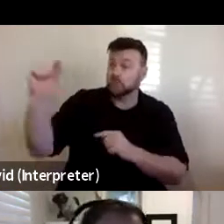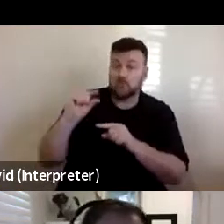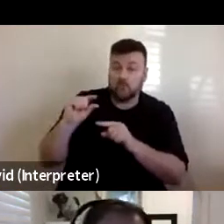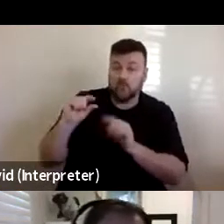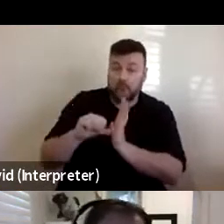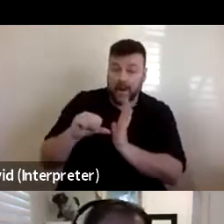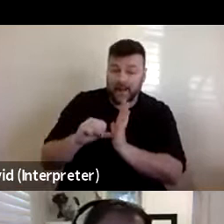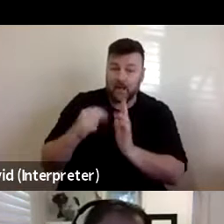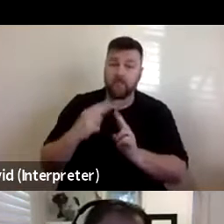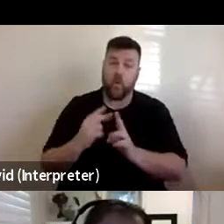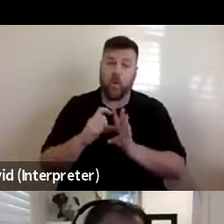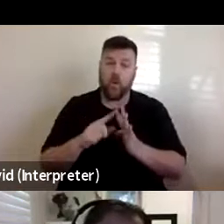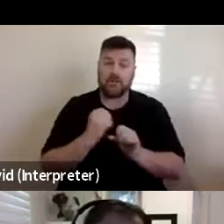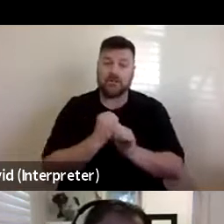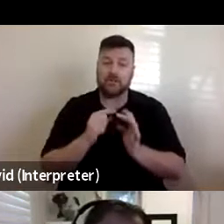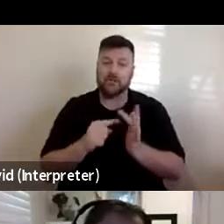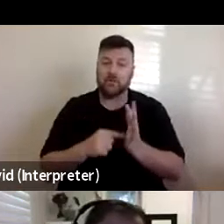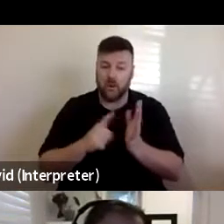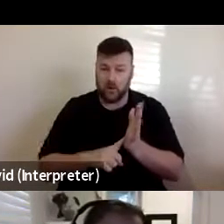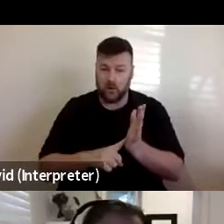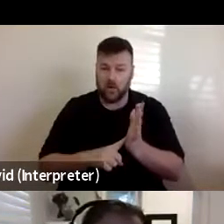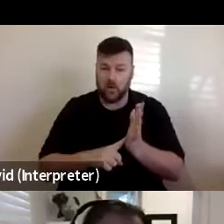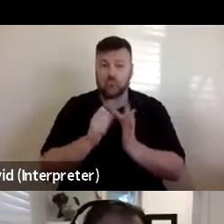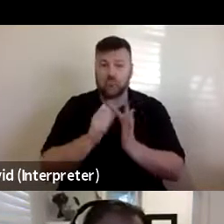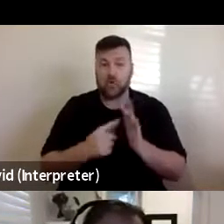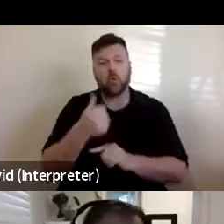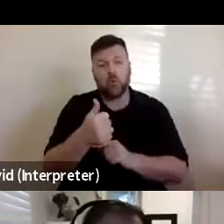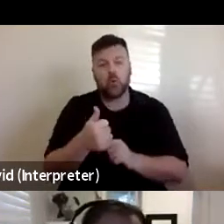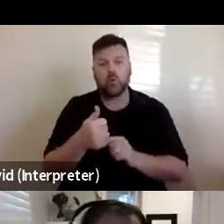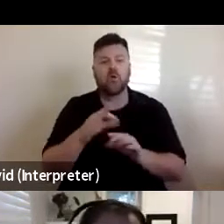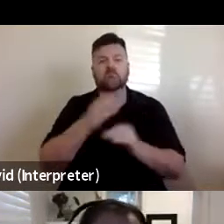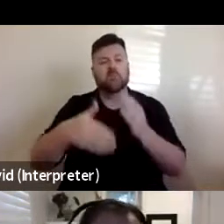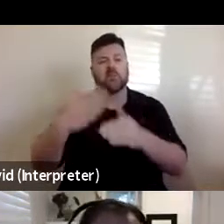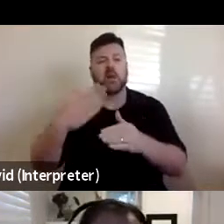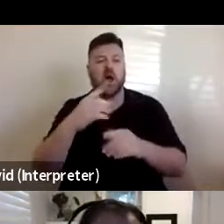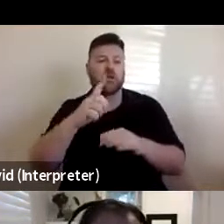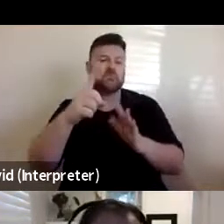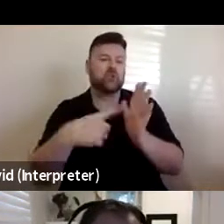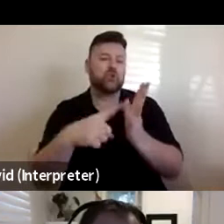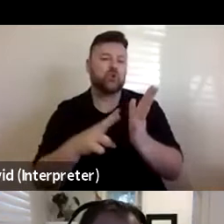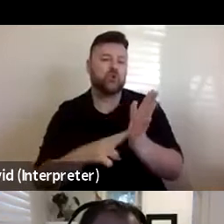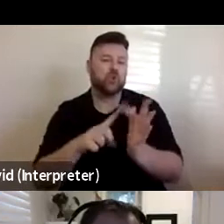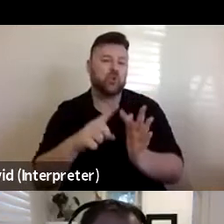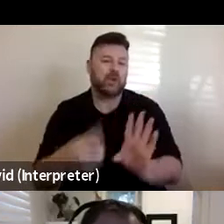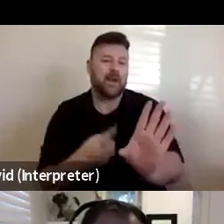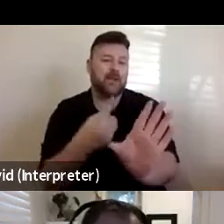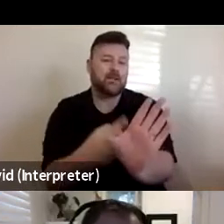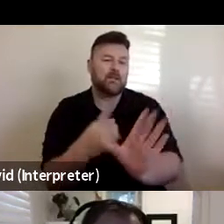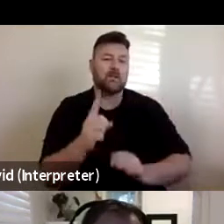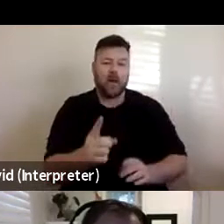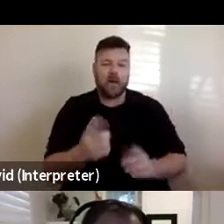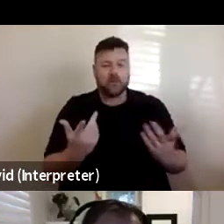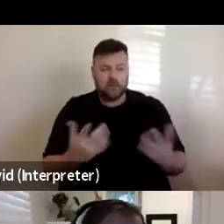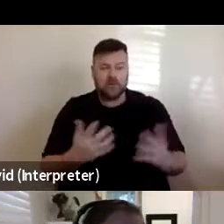project, which doesn't have to be delivered until June next year, which is kind of good because, as Stuart was saying, there's going to be a lot of education time